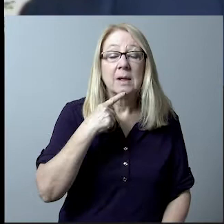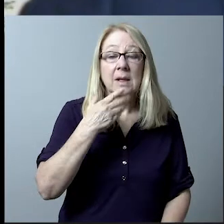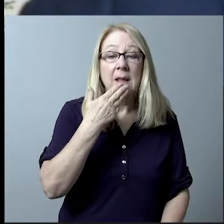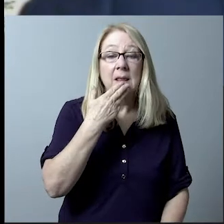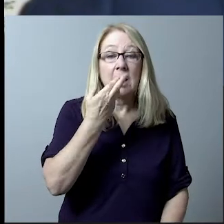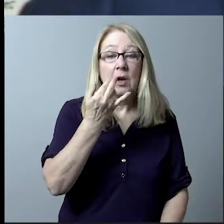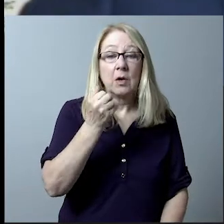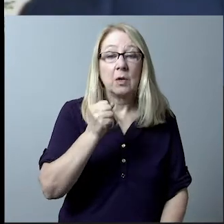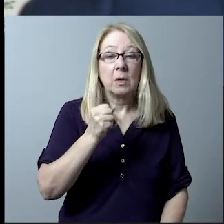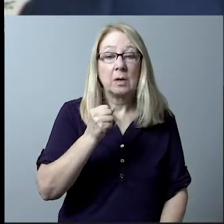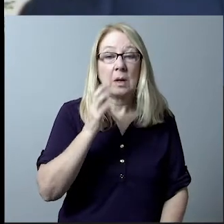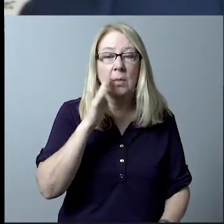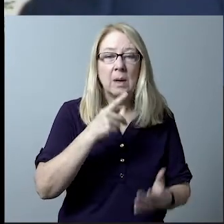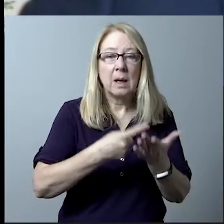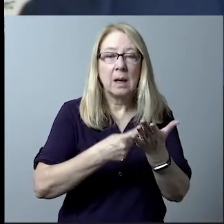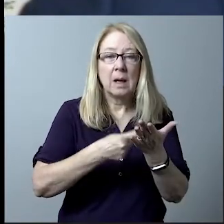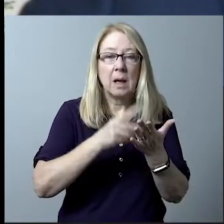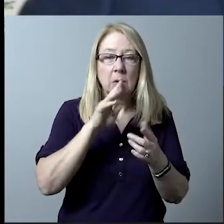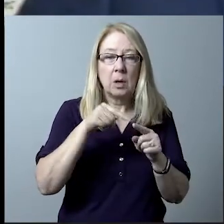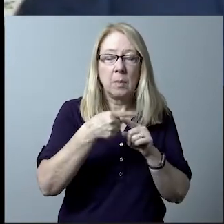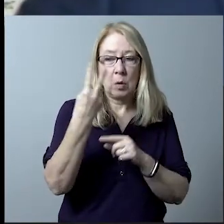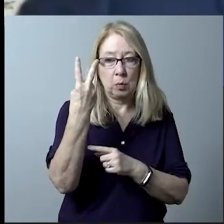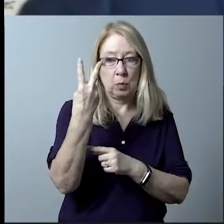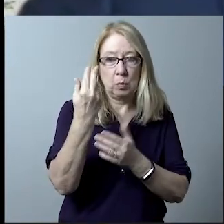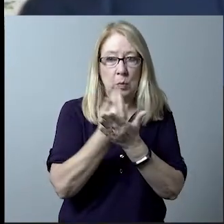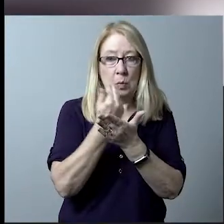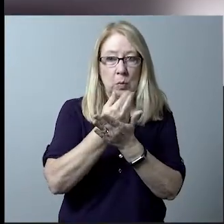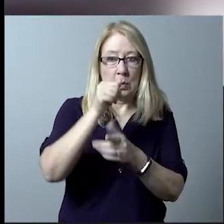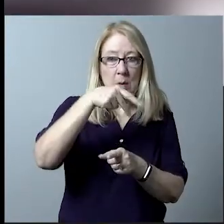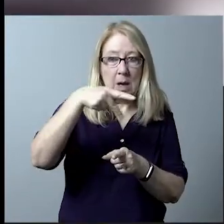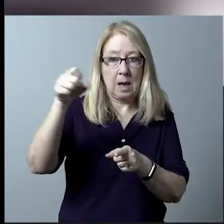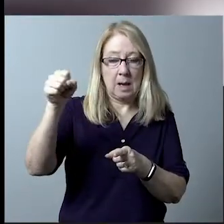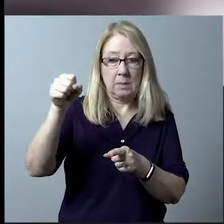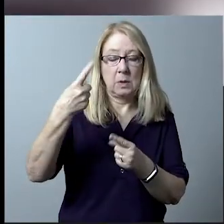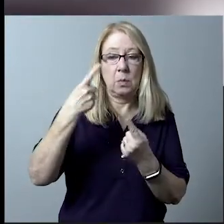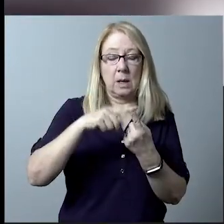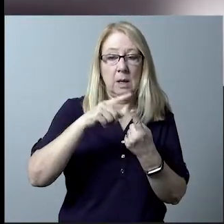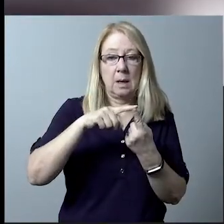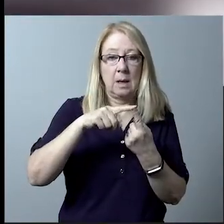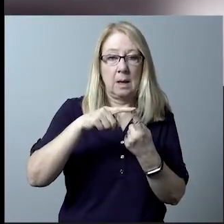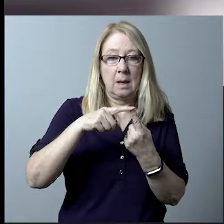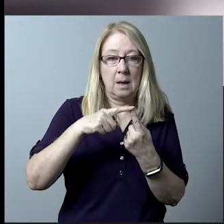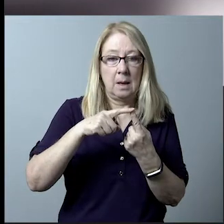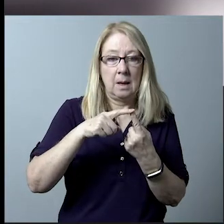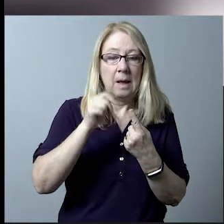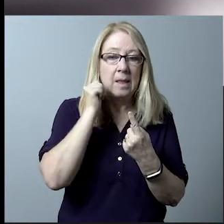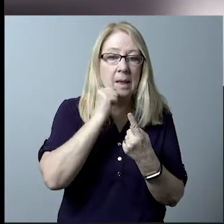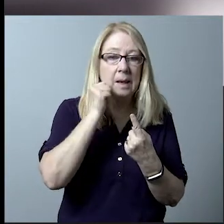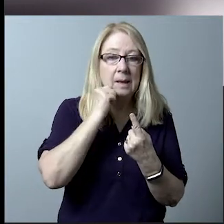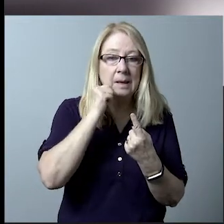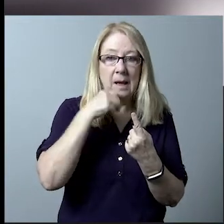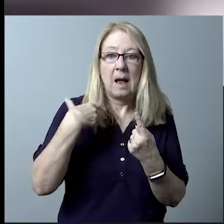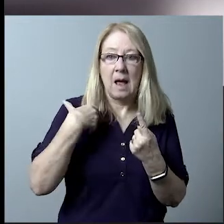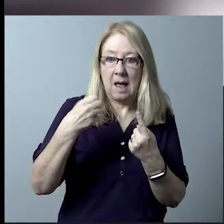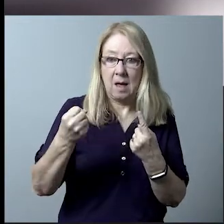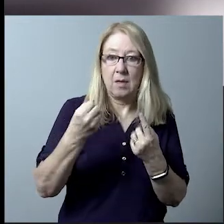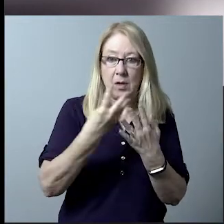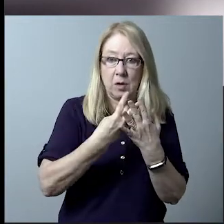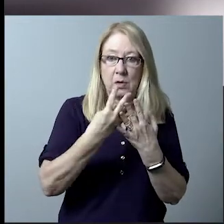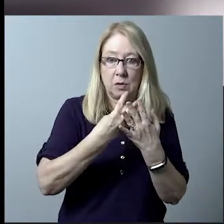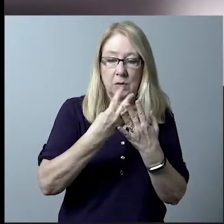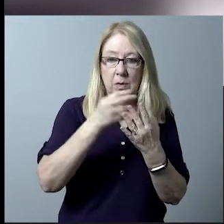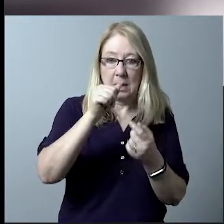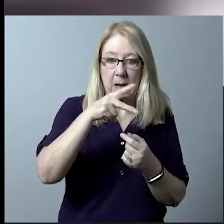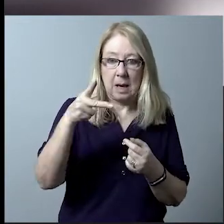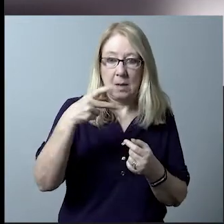away. Thanks, Chris. I'm going to talk about two apps. One is actually the